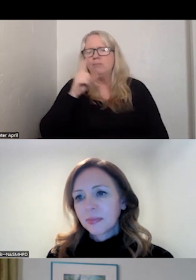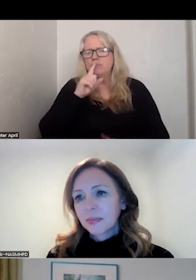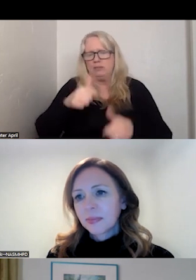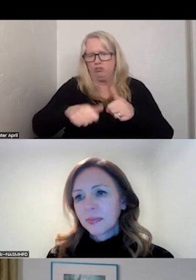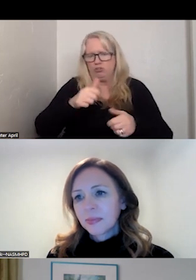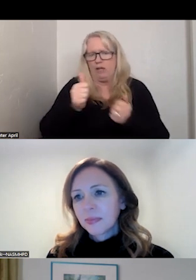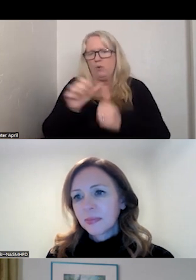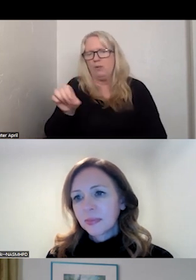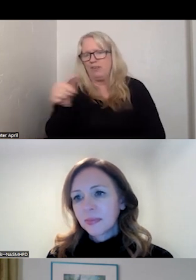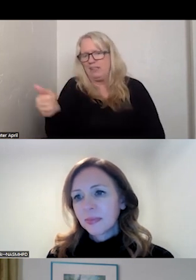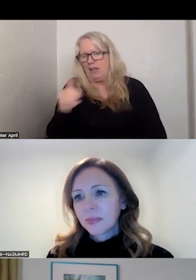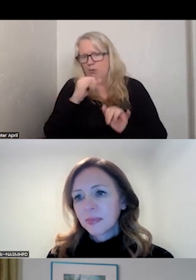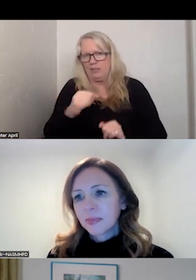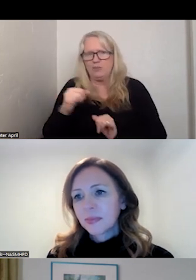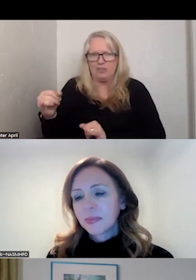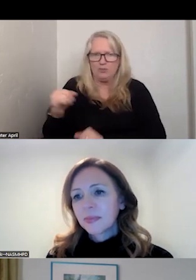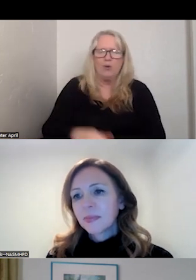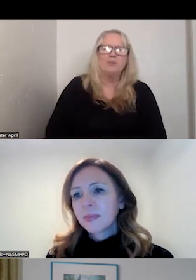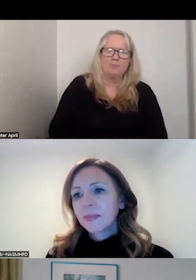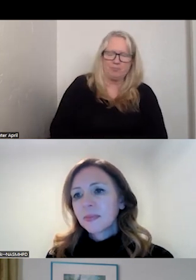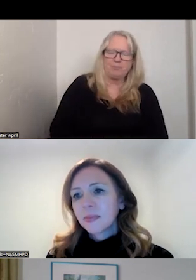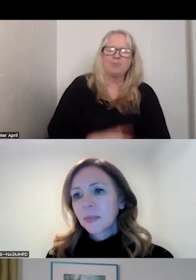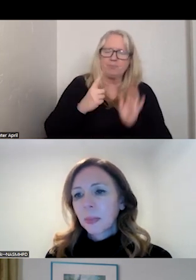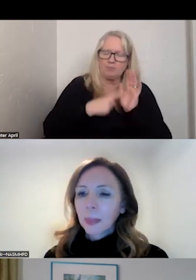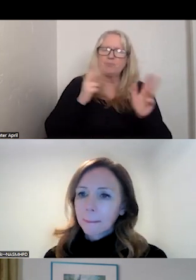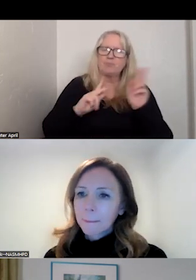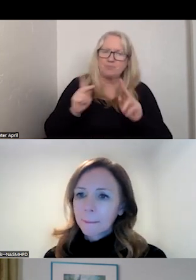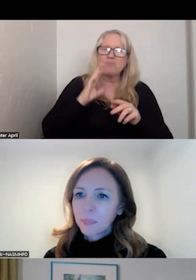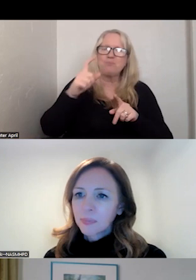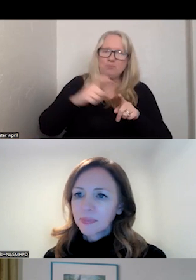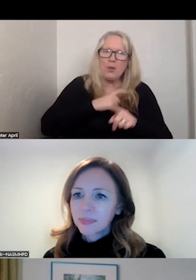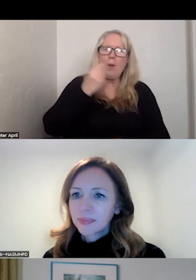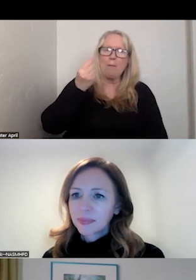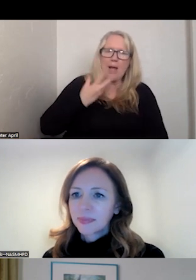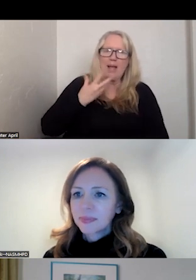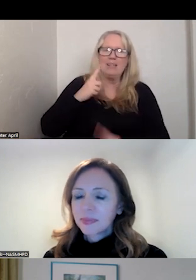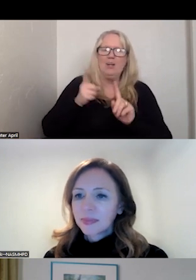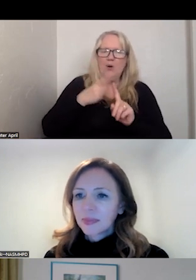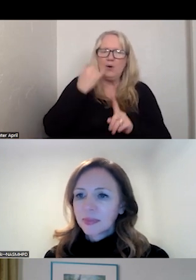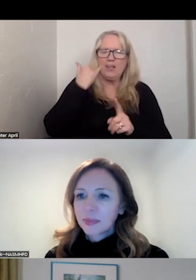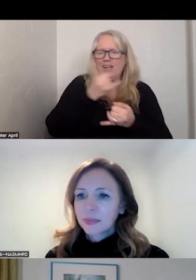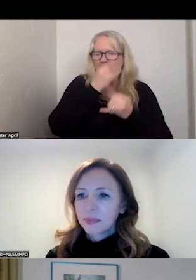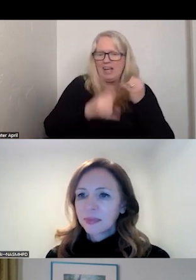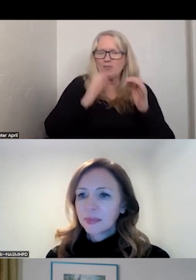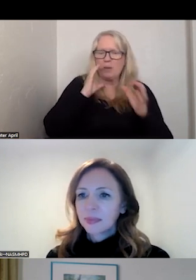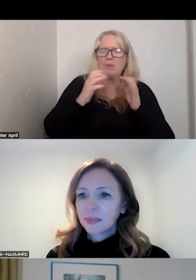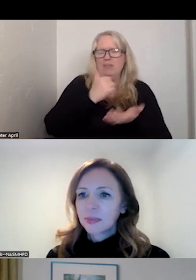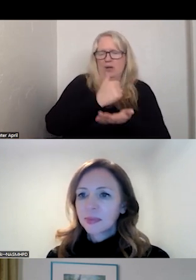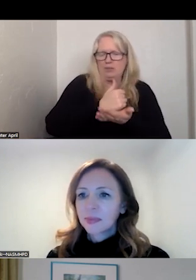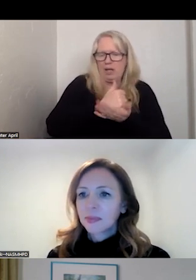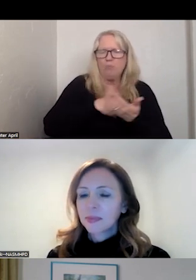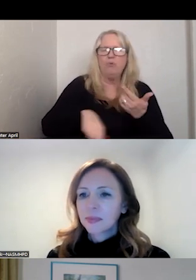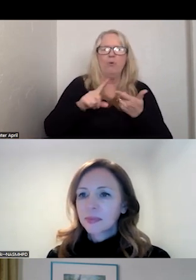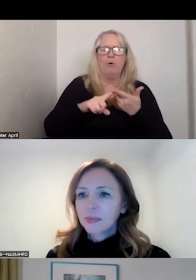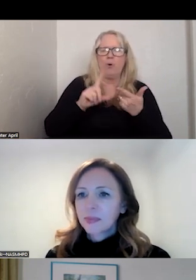again with another individual. While sometimes people do call back or tell you at the end of the interaction that the conversation was helpful or